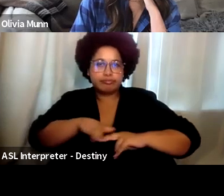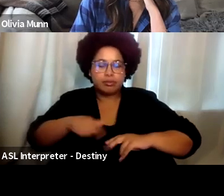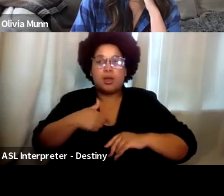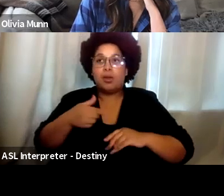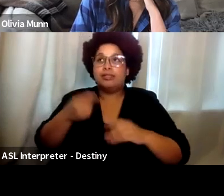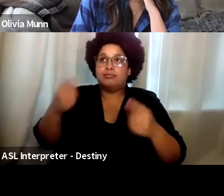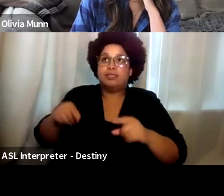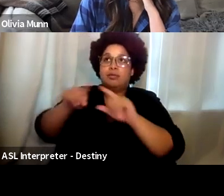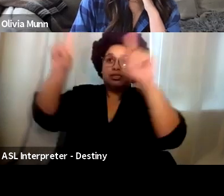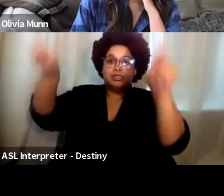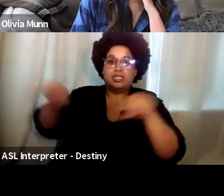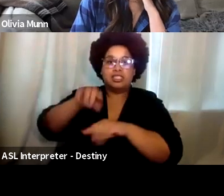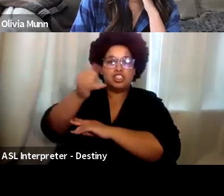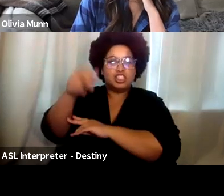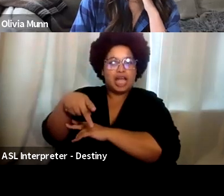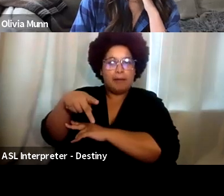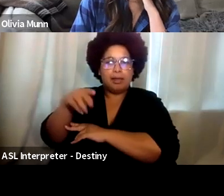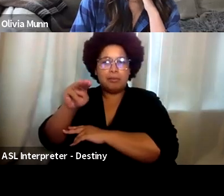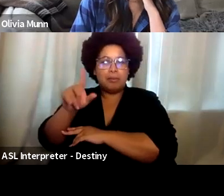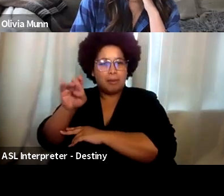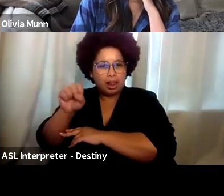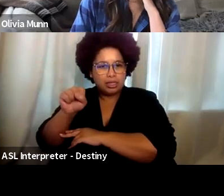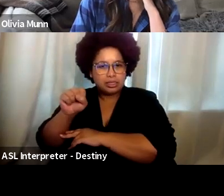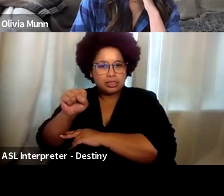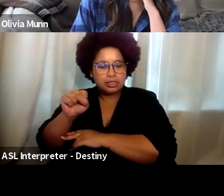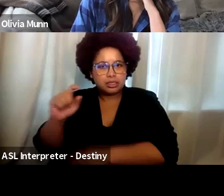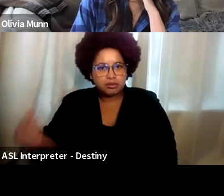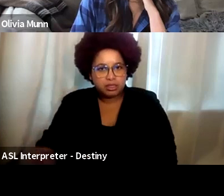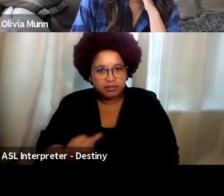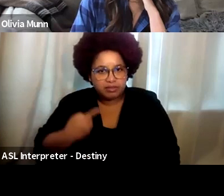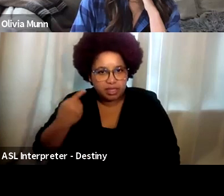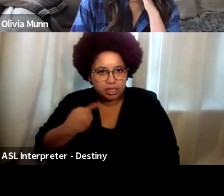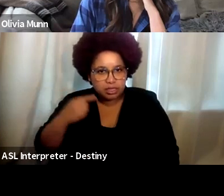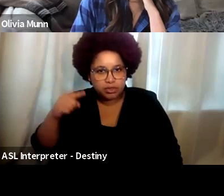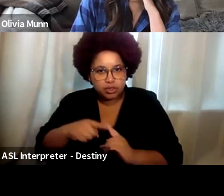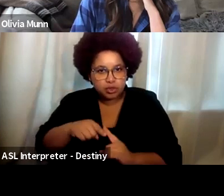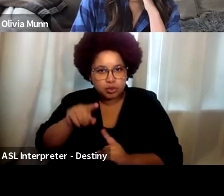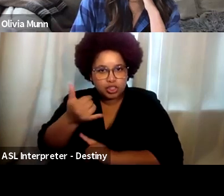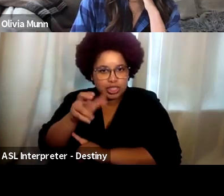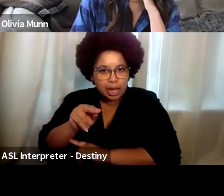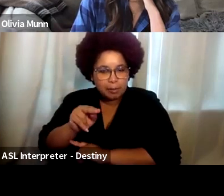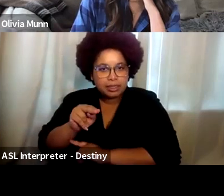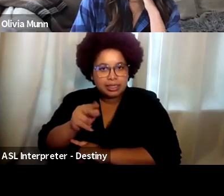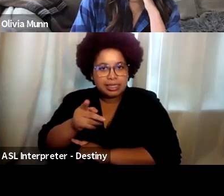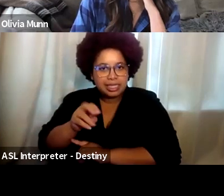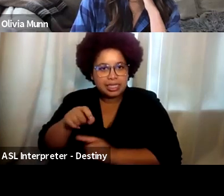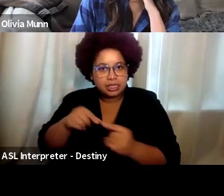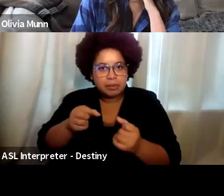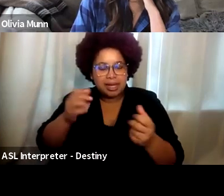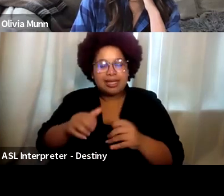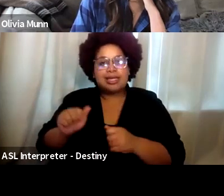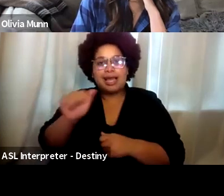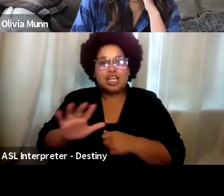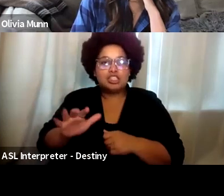billboard advertising Jap maples. And it was offensive to the Japanese and to many Asian Americans who were there.